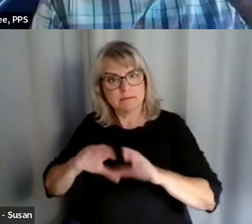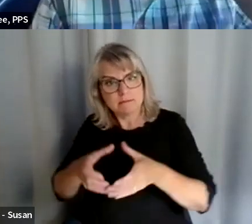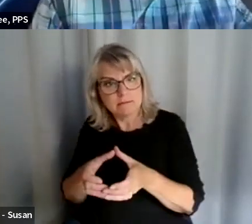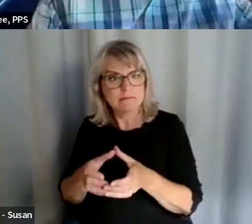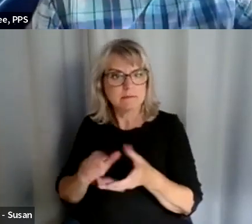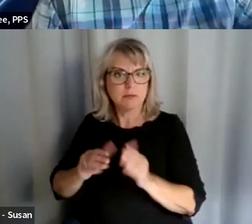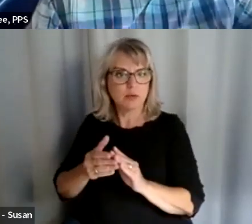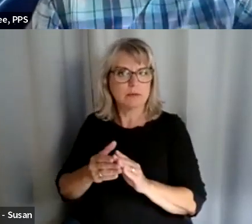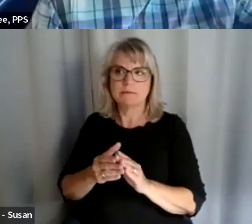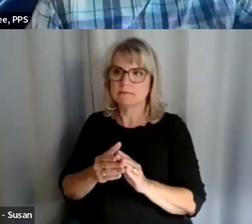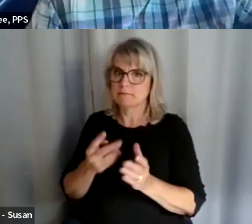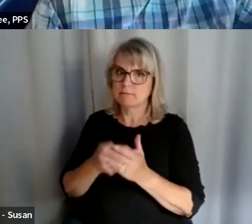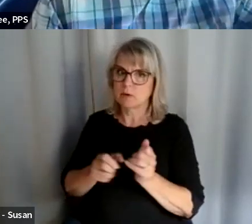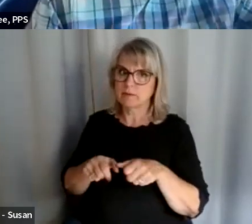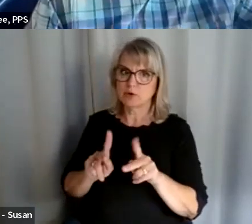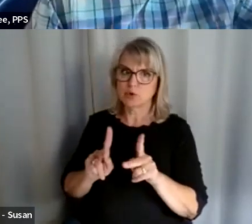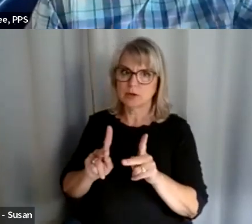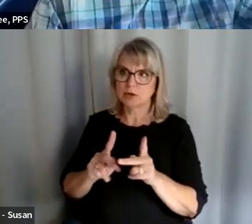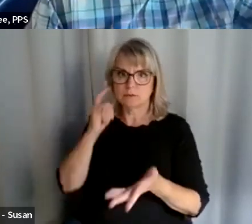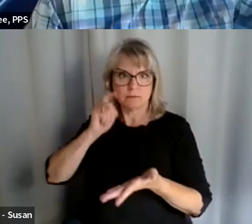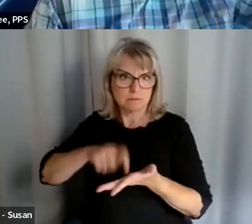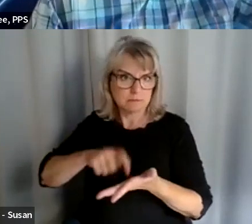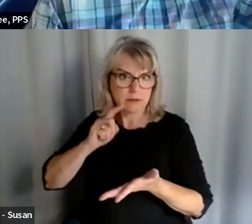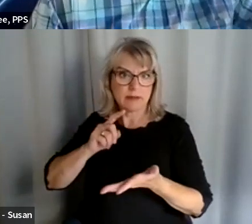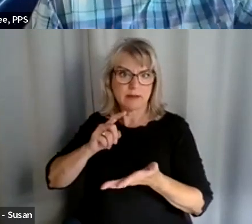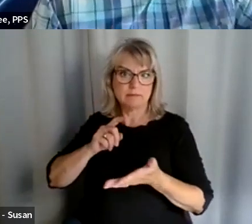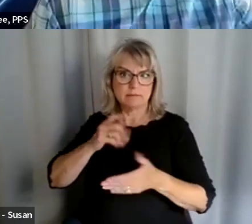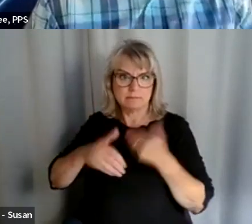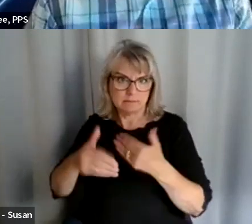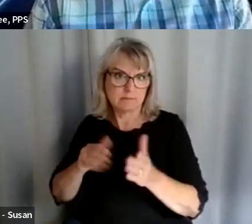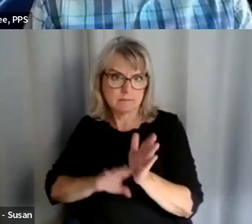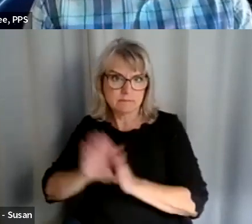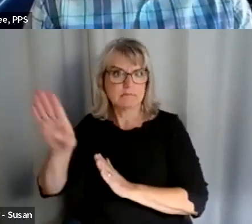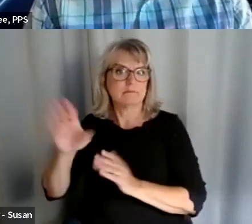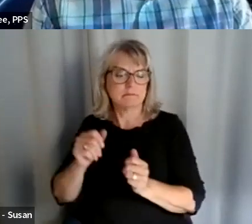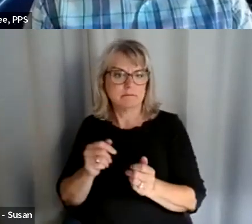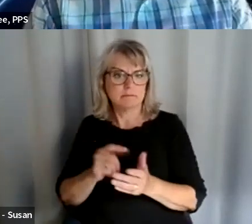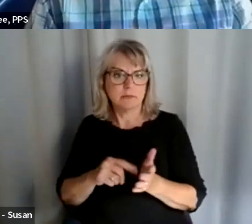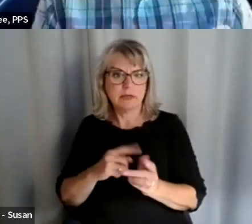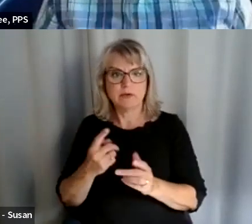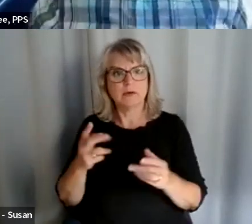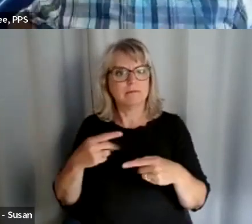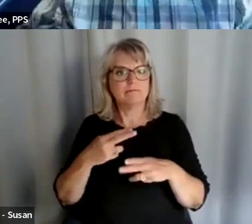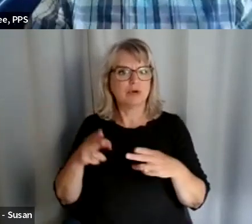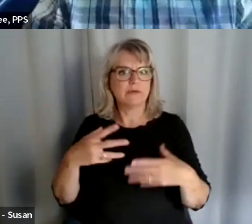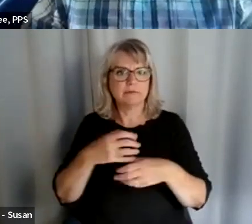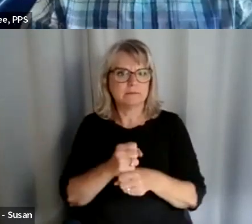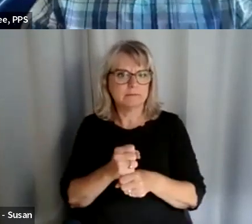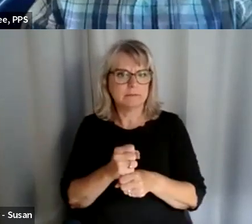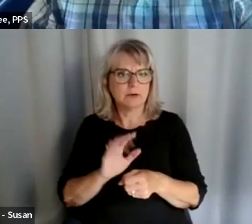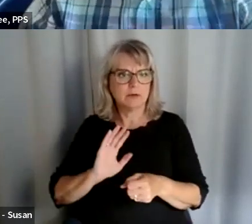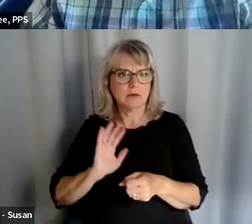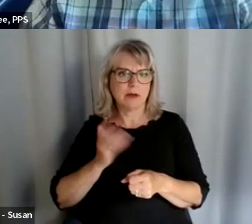opportunity to run with what they see. Let me give you just a snapshot of where we are on the acquisition